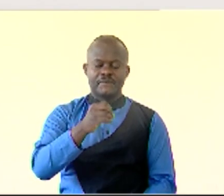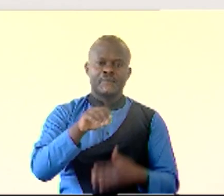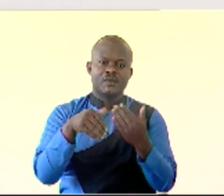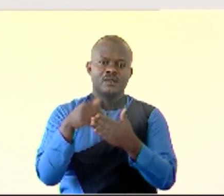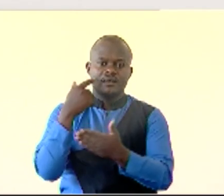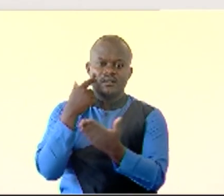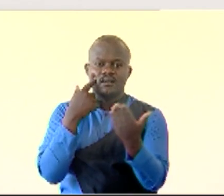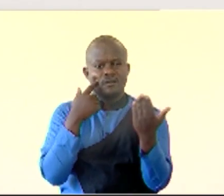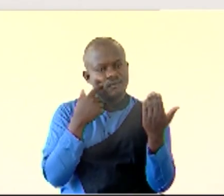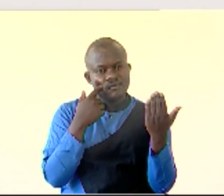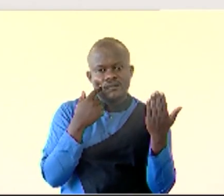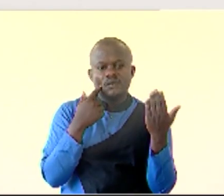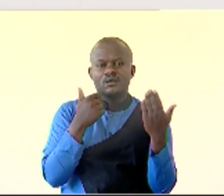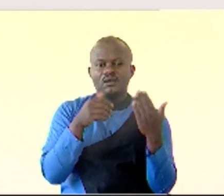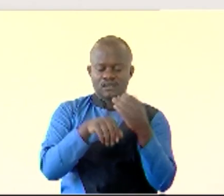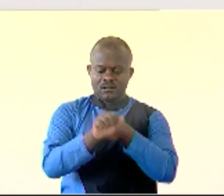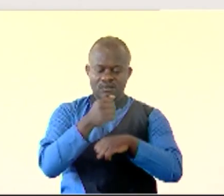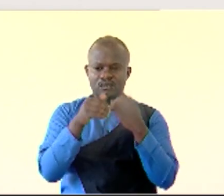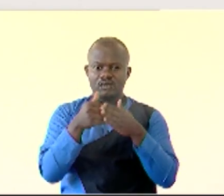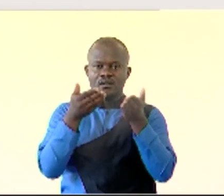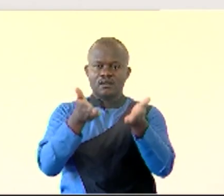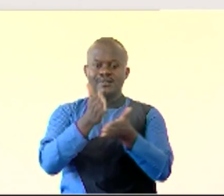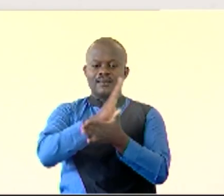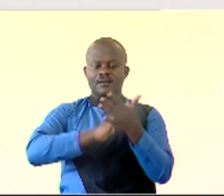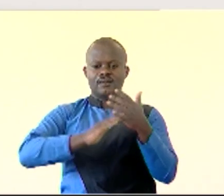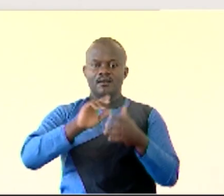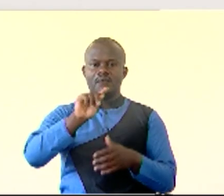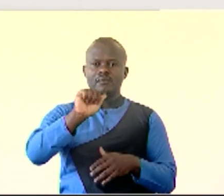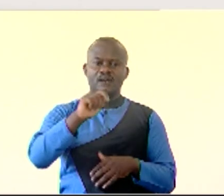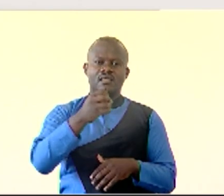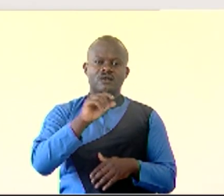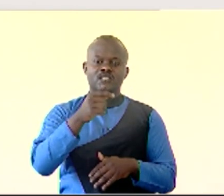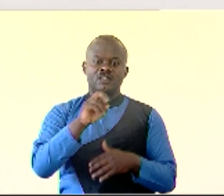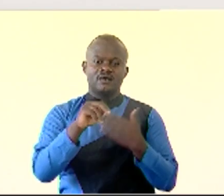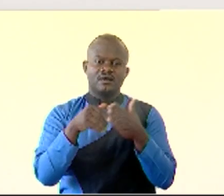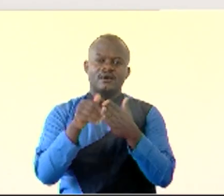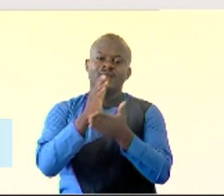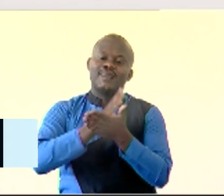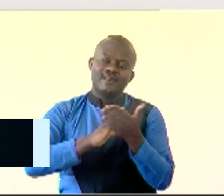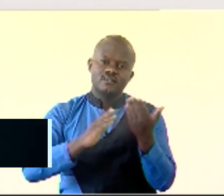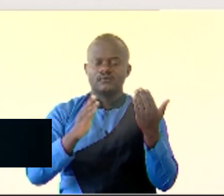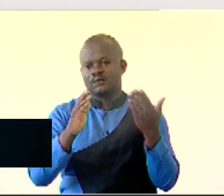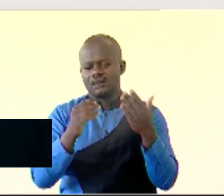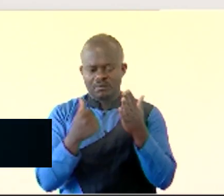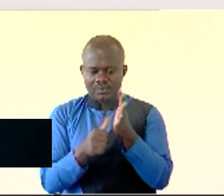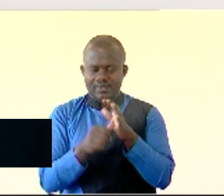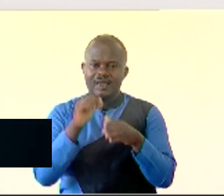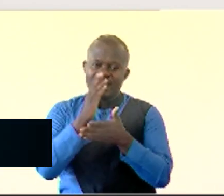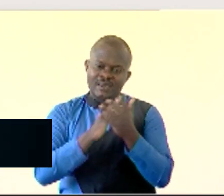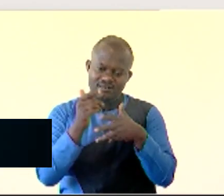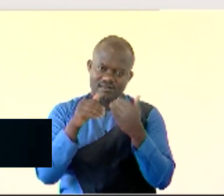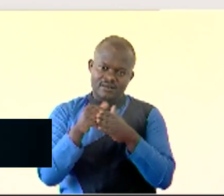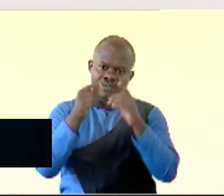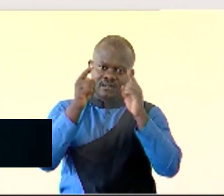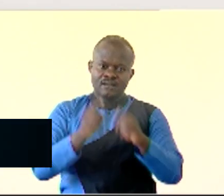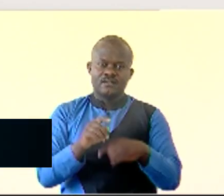responses only react to the presence of any pathogen or foreign material. Any invader, any invasion that has passed on the